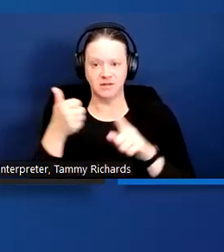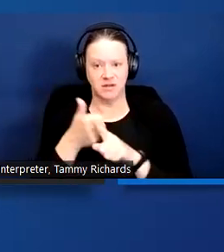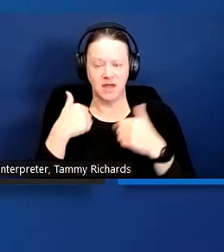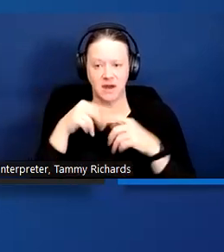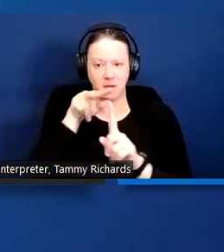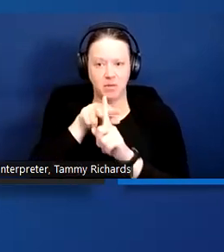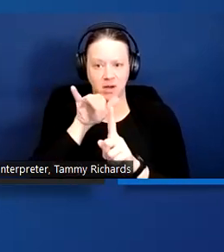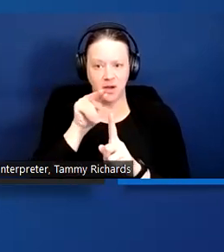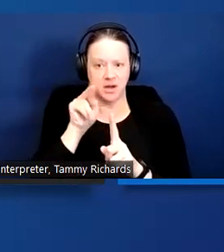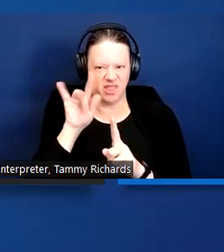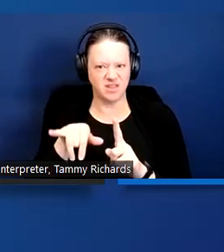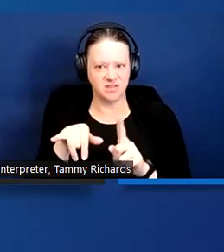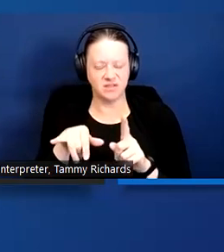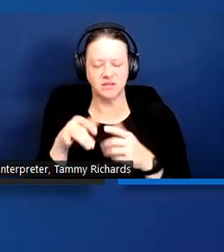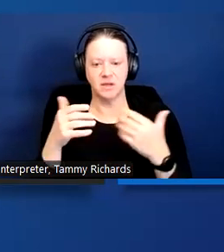like this that had